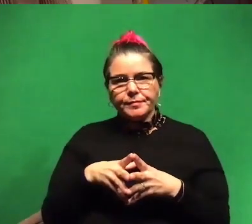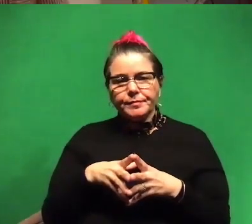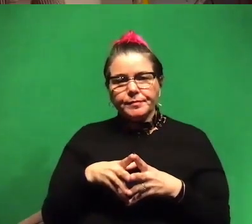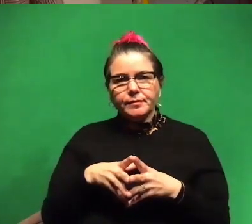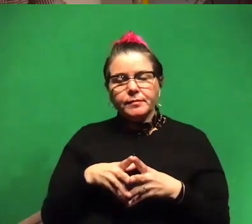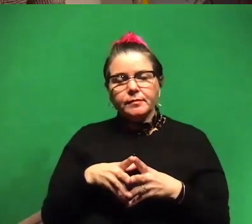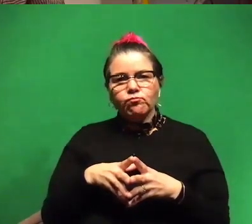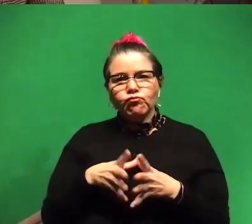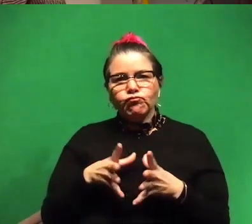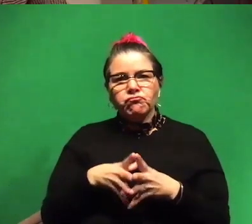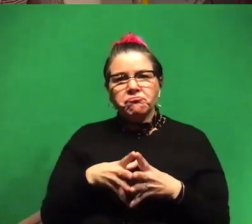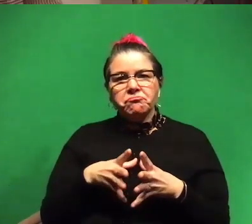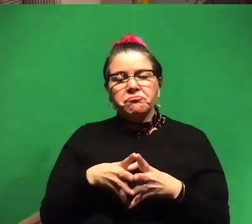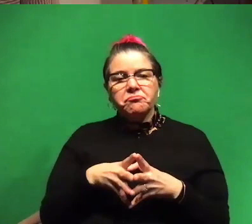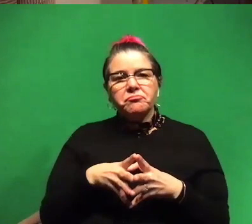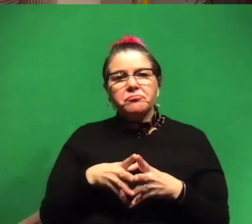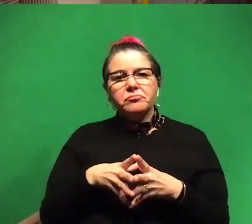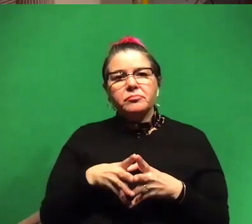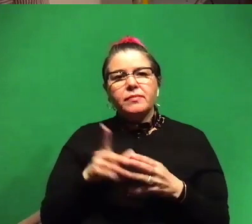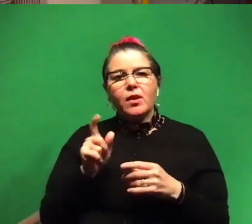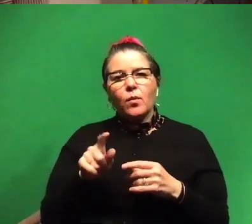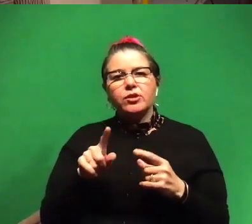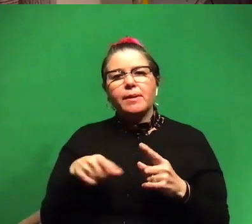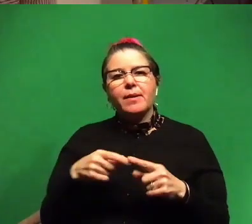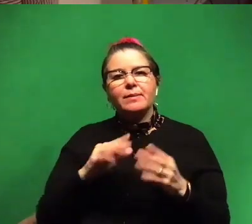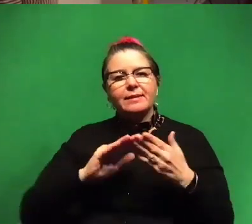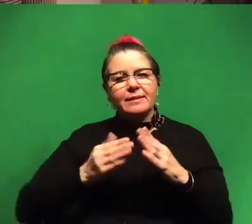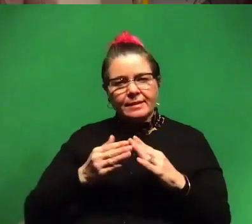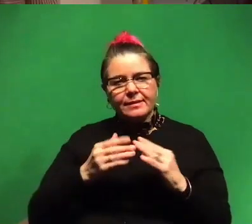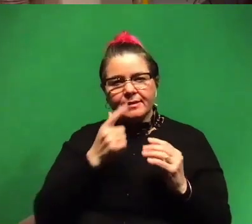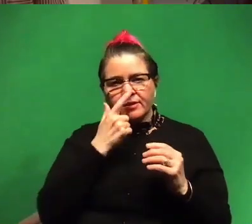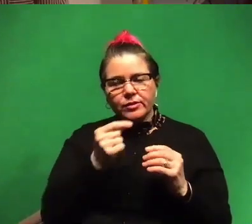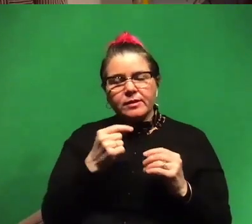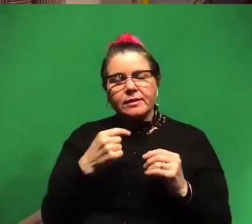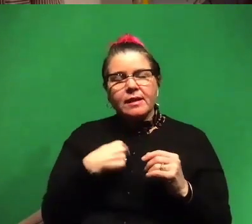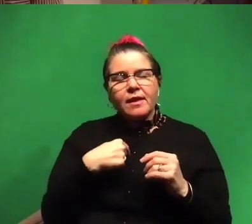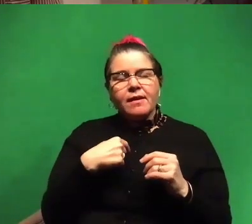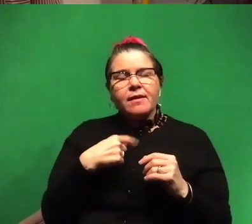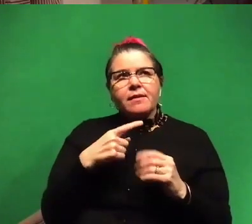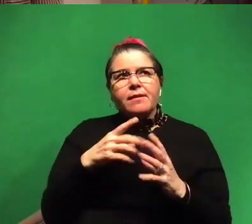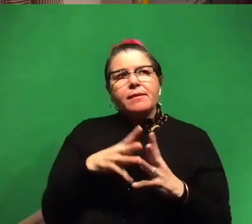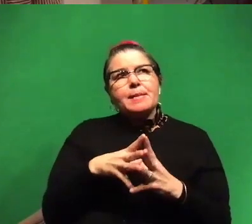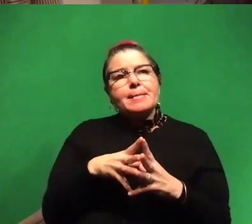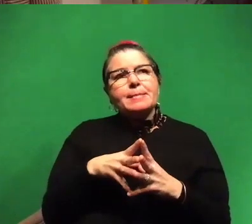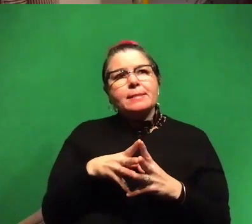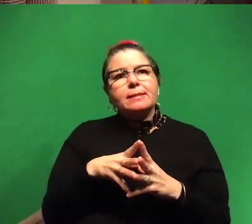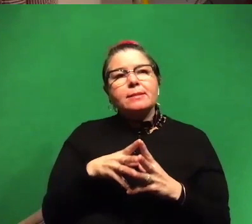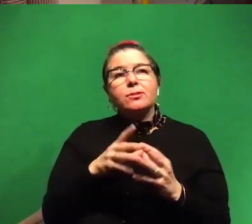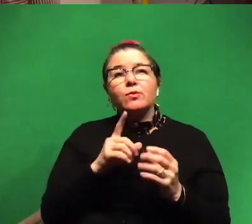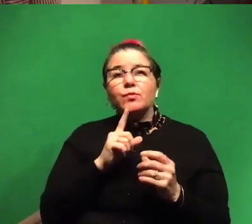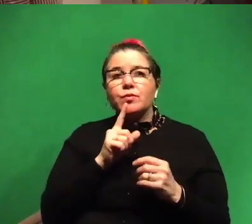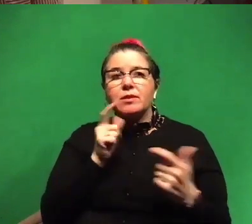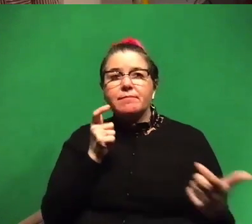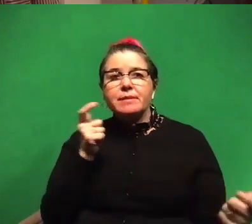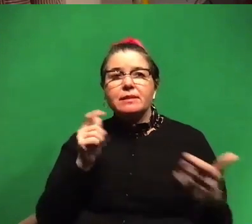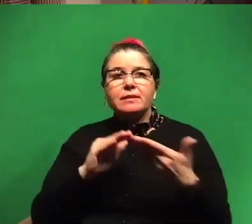I think the question about cities is really interesting, because I think that like really, really large cities